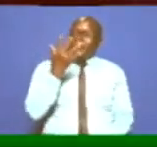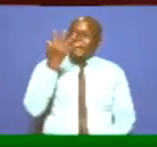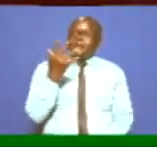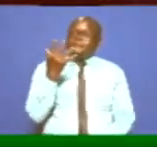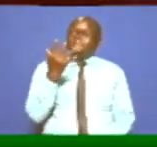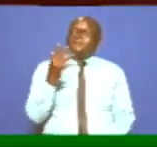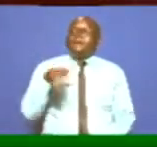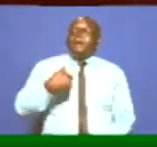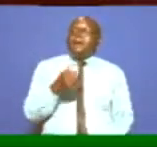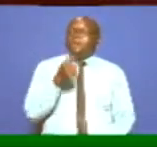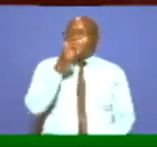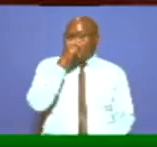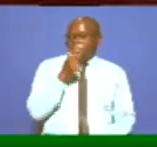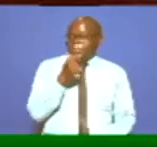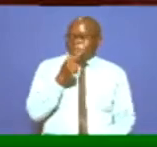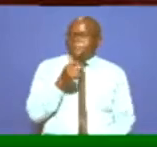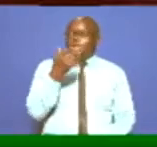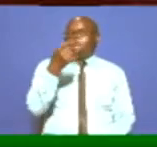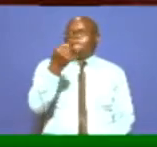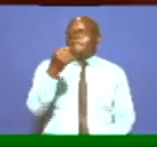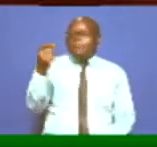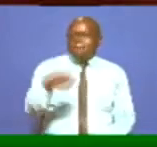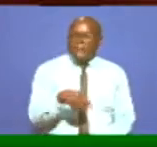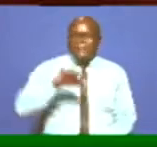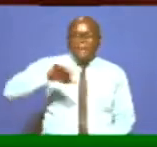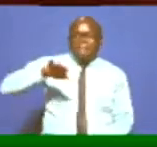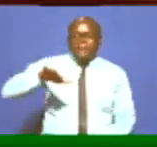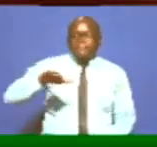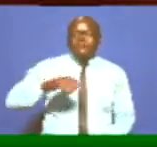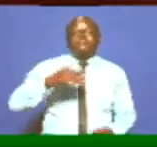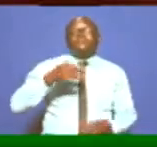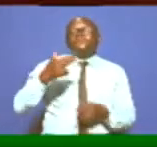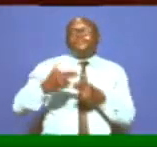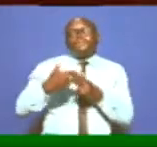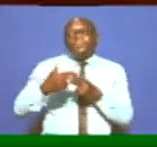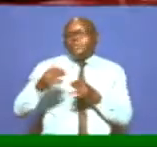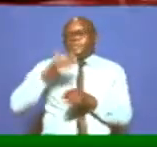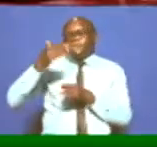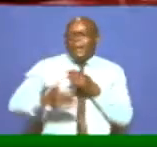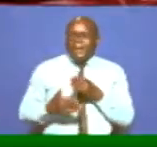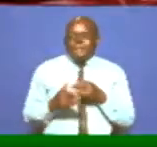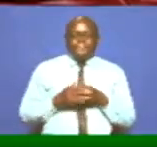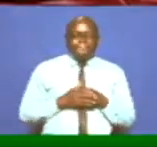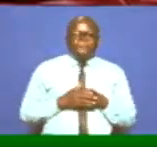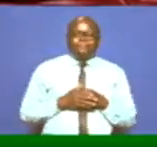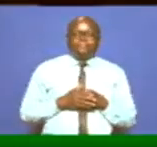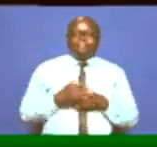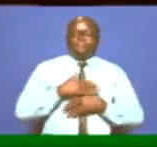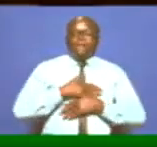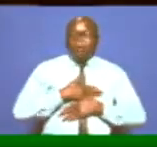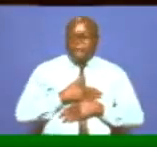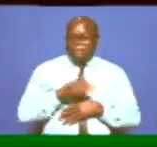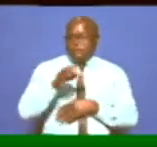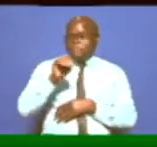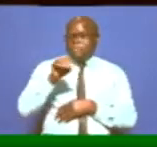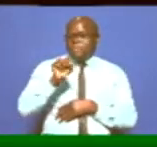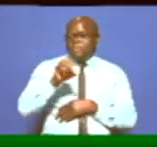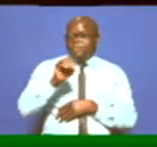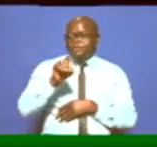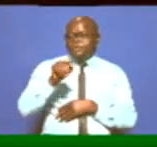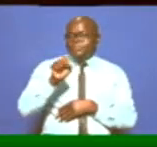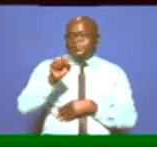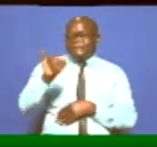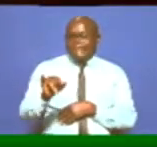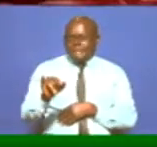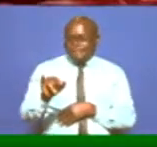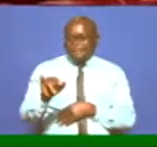I wish that the 5 months remaining end as soon as possible. The Honorable Sotsi.